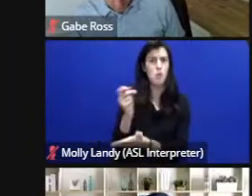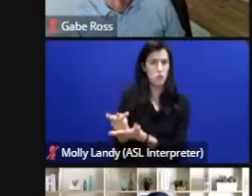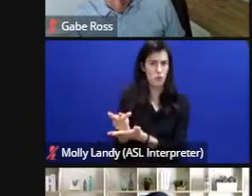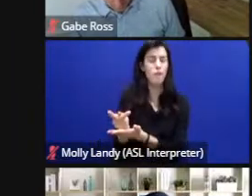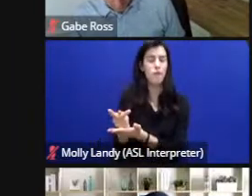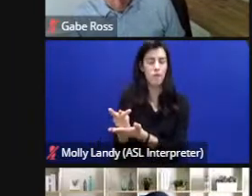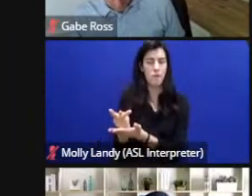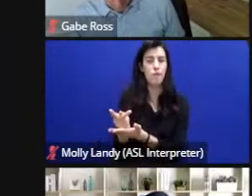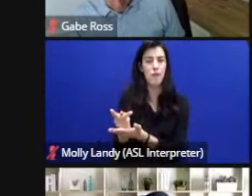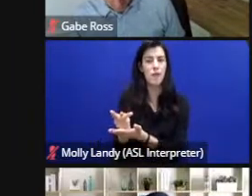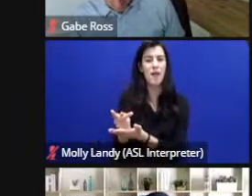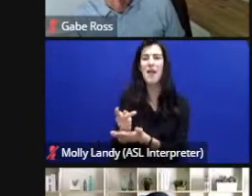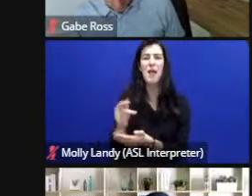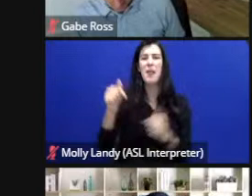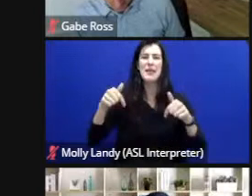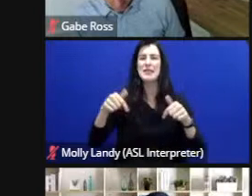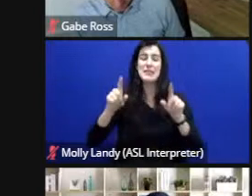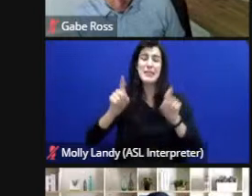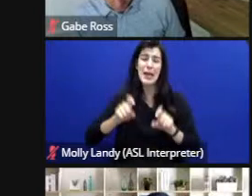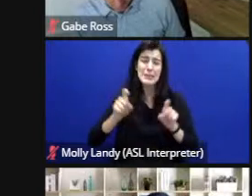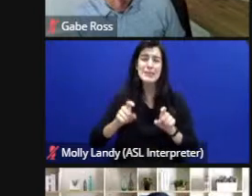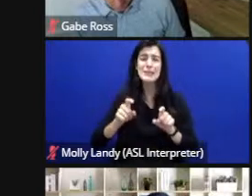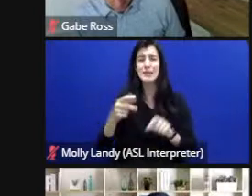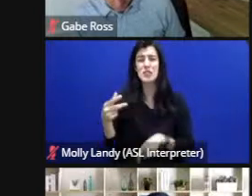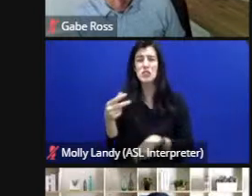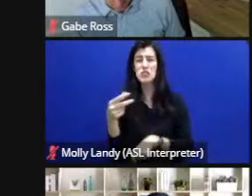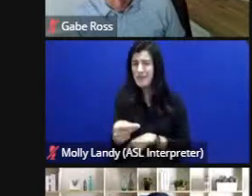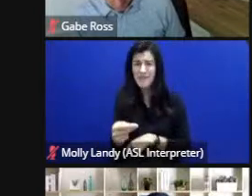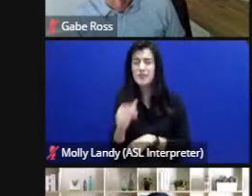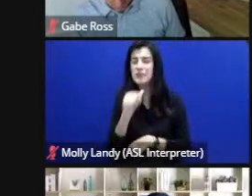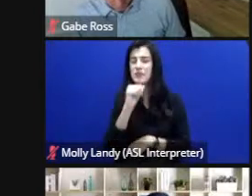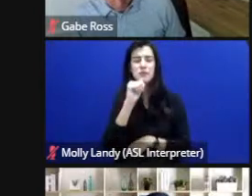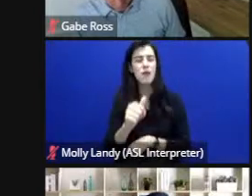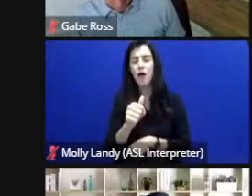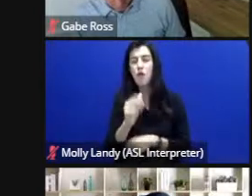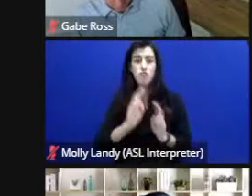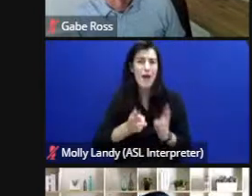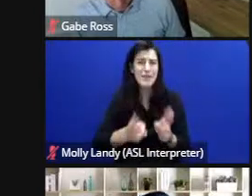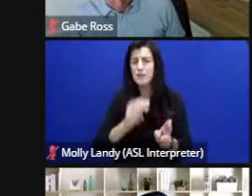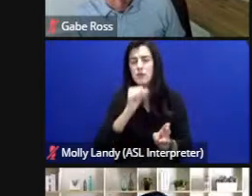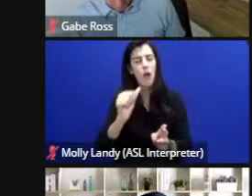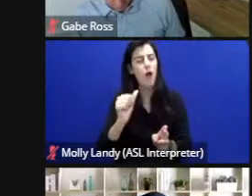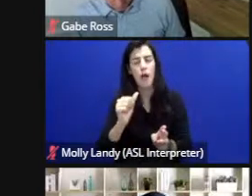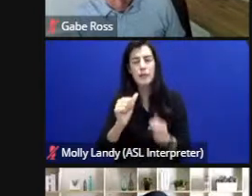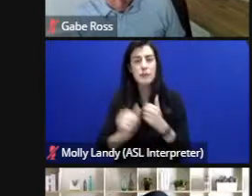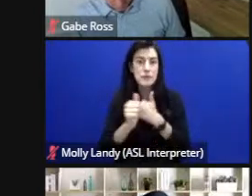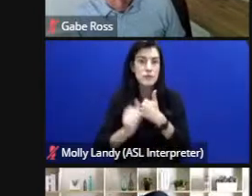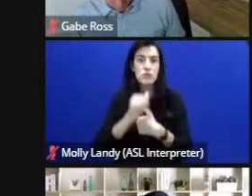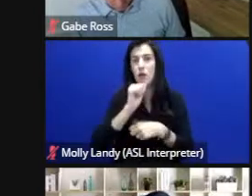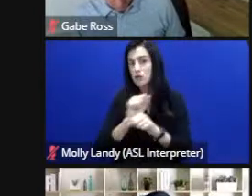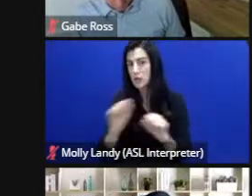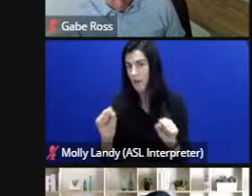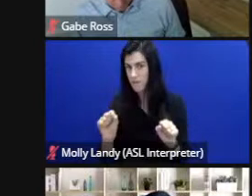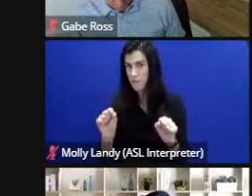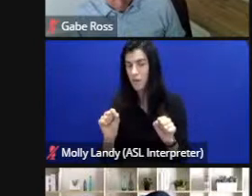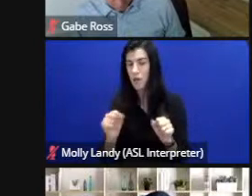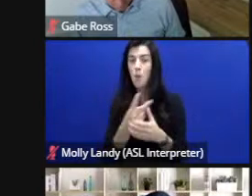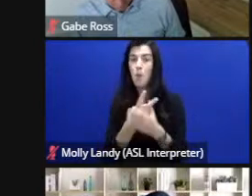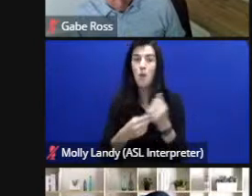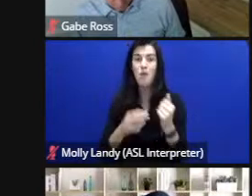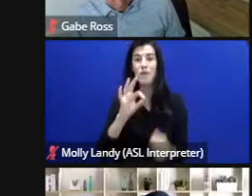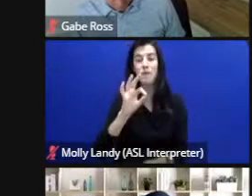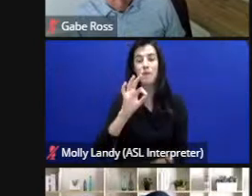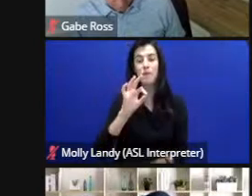or treatment is rushed or unsafe. Both Pfizer and Moderna have submitted their data to the FDA for